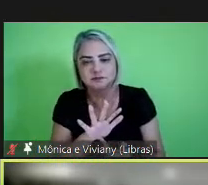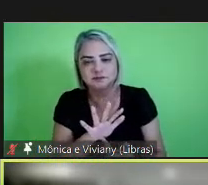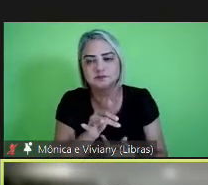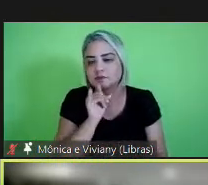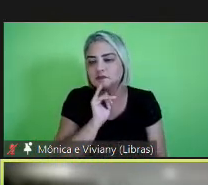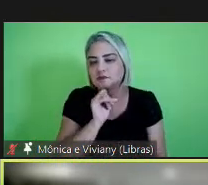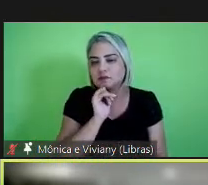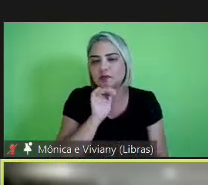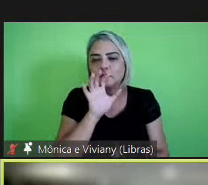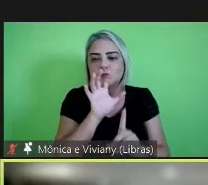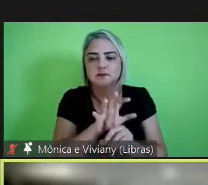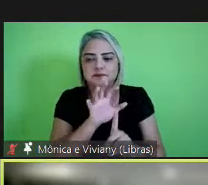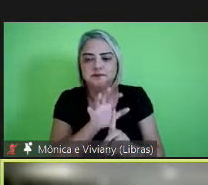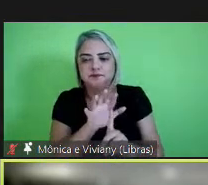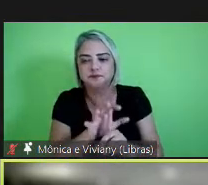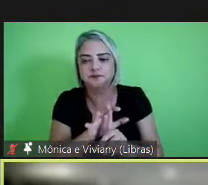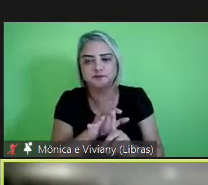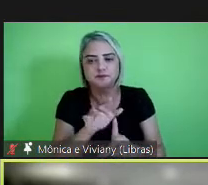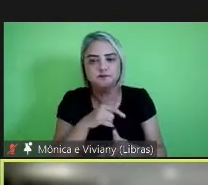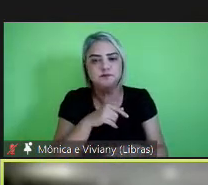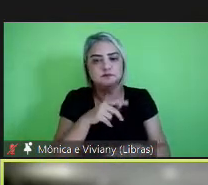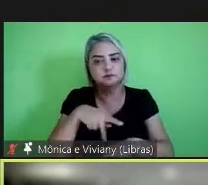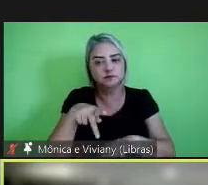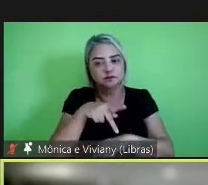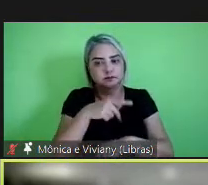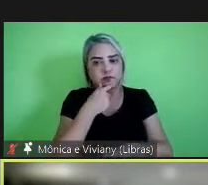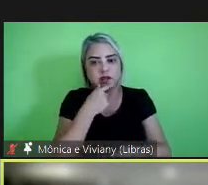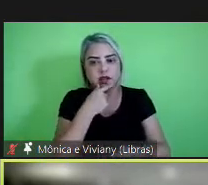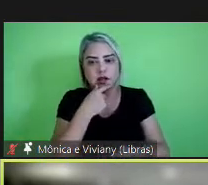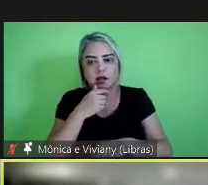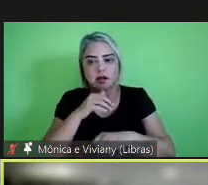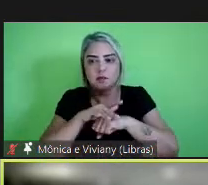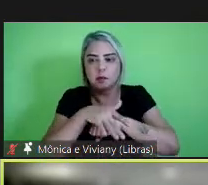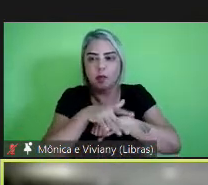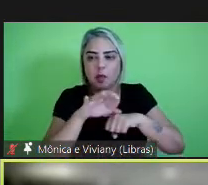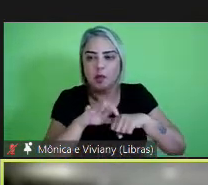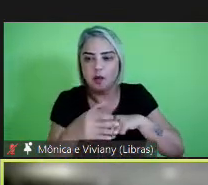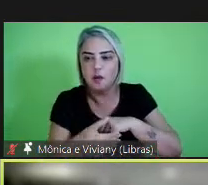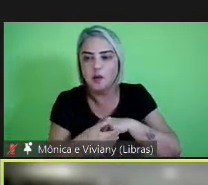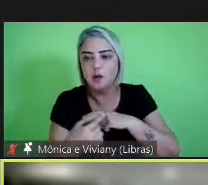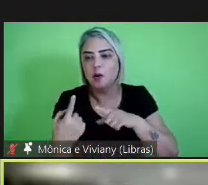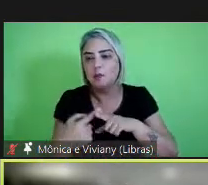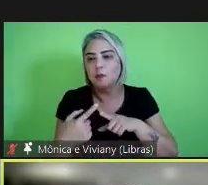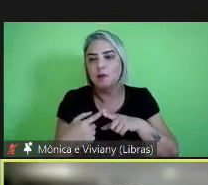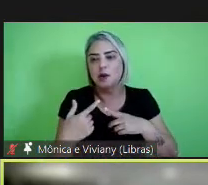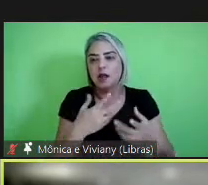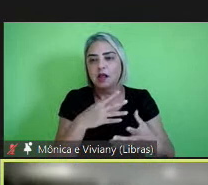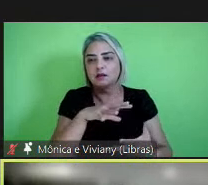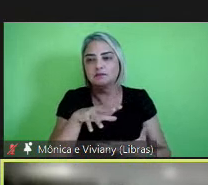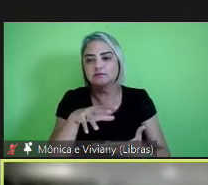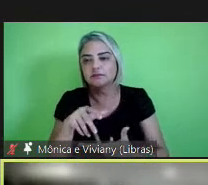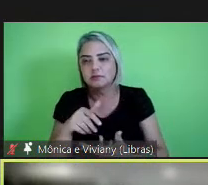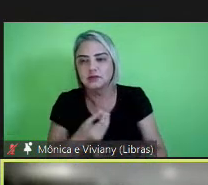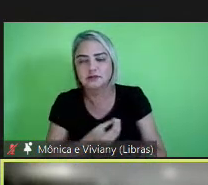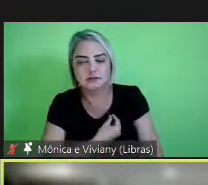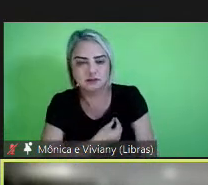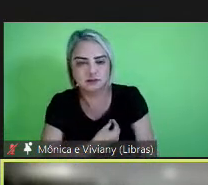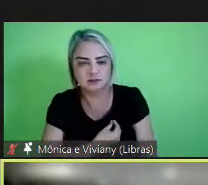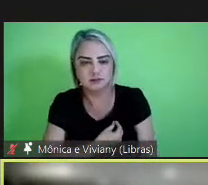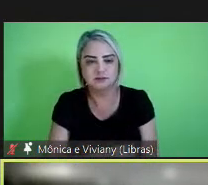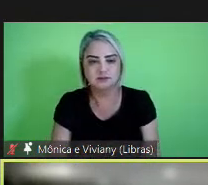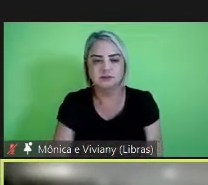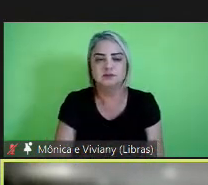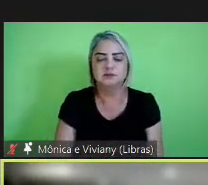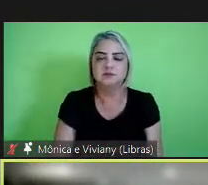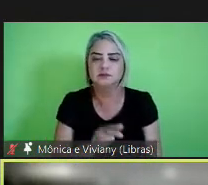this country of the pandemic and what everybody's been through. The rates of childhood obesity, so children living